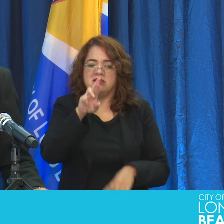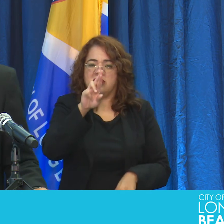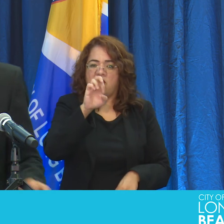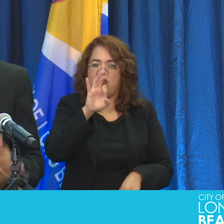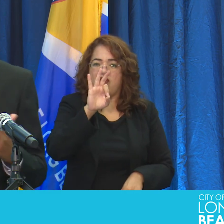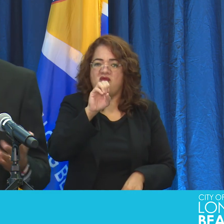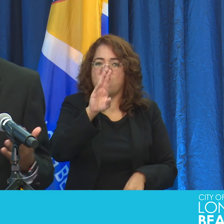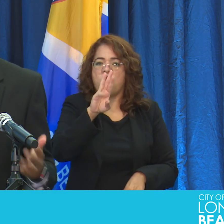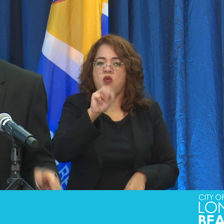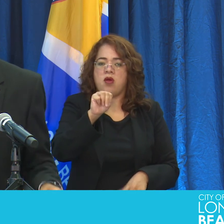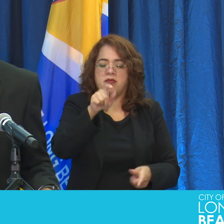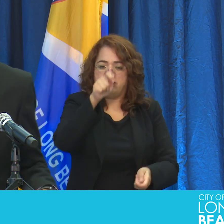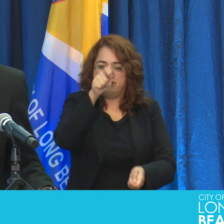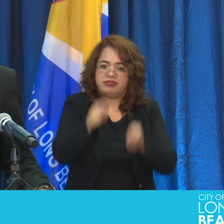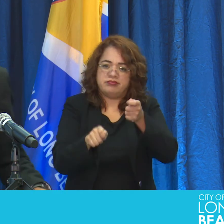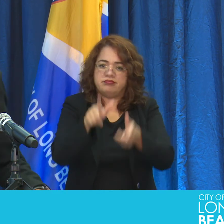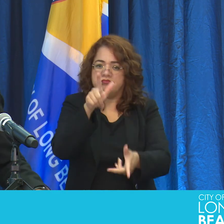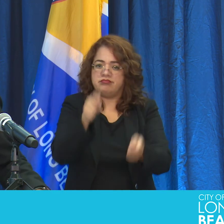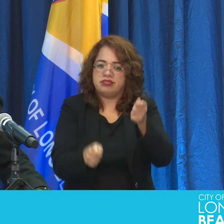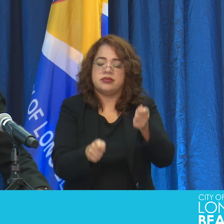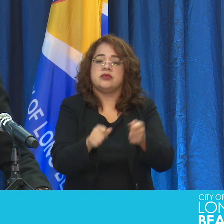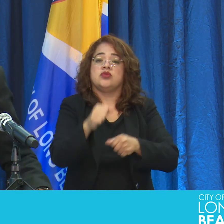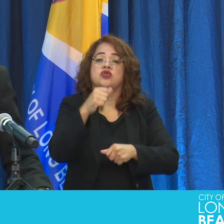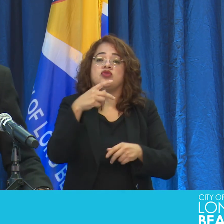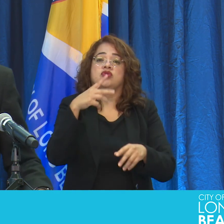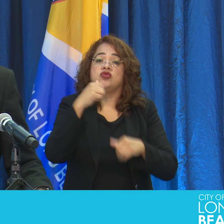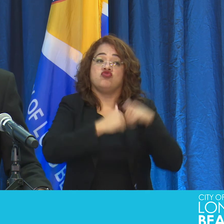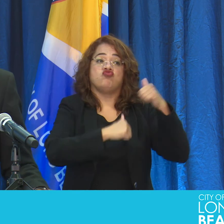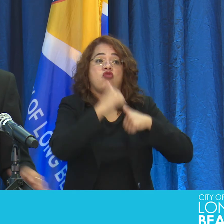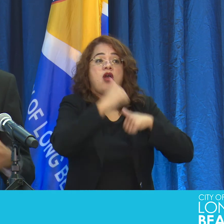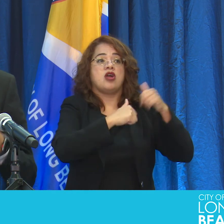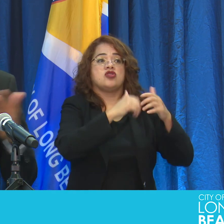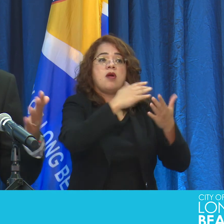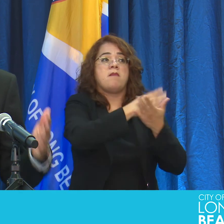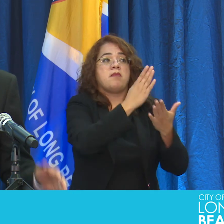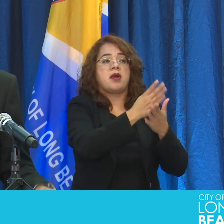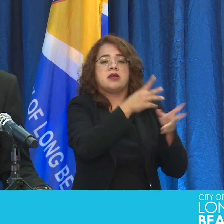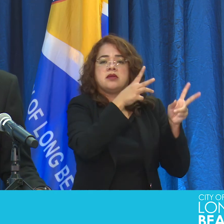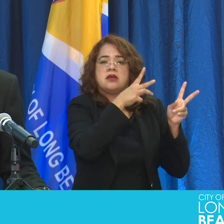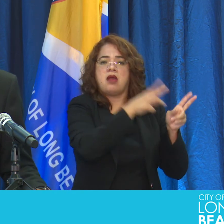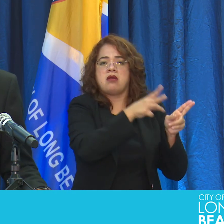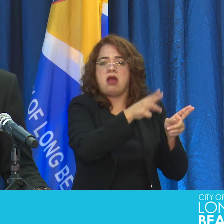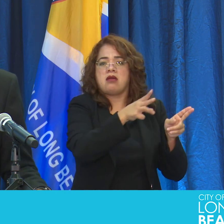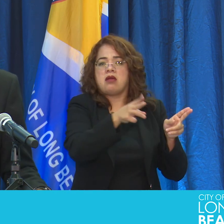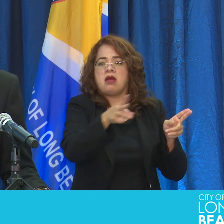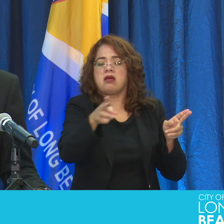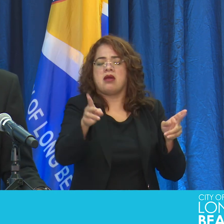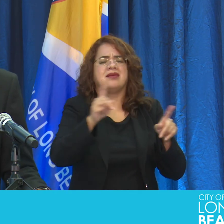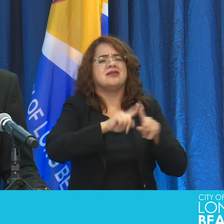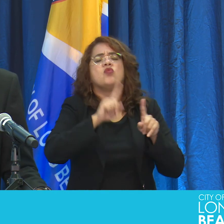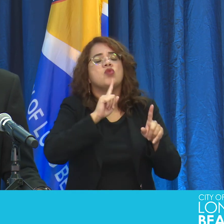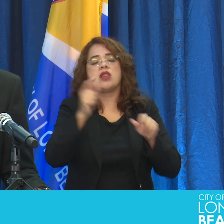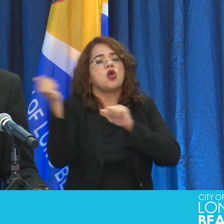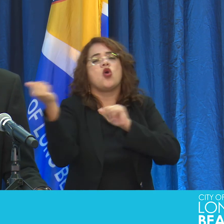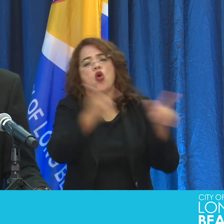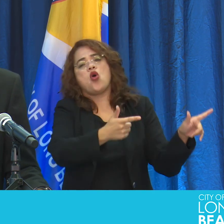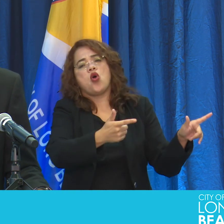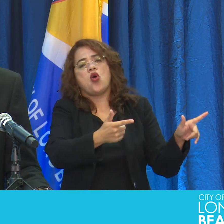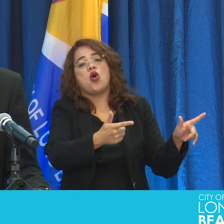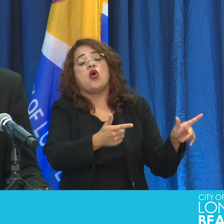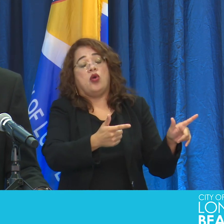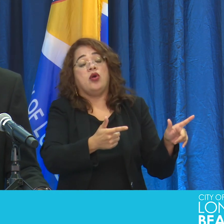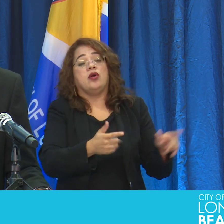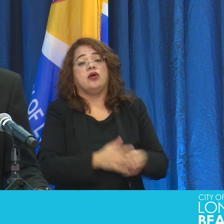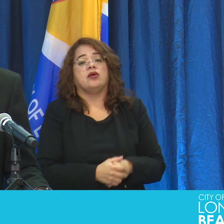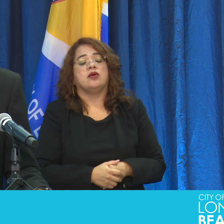a real structural cut and across the departments. I think what we can point to, of